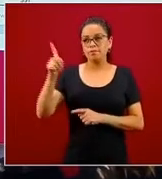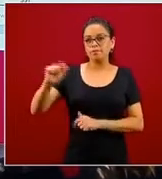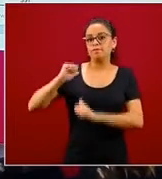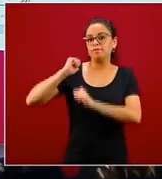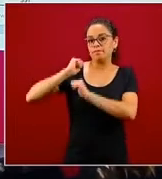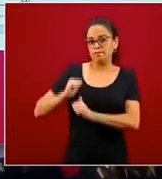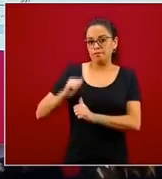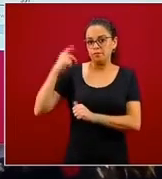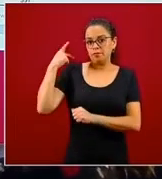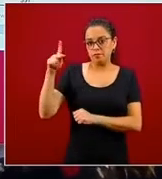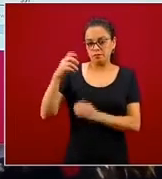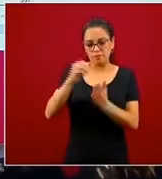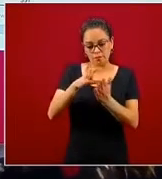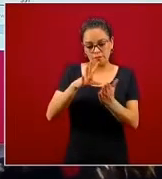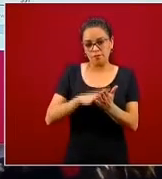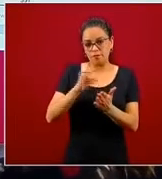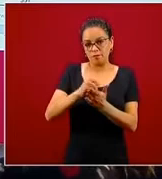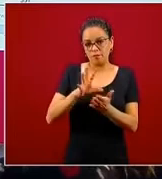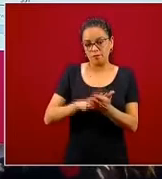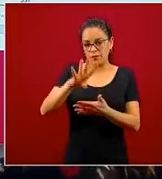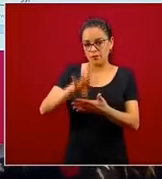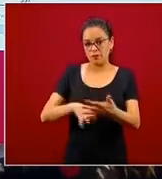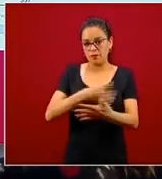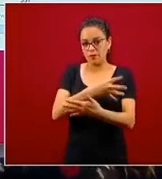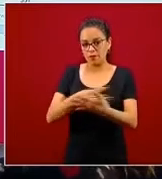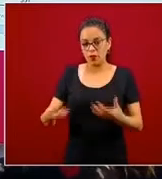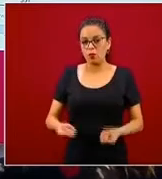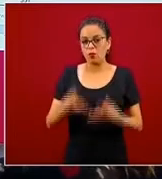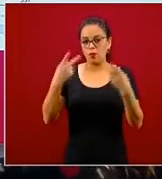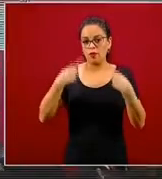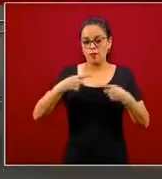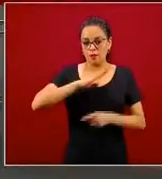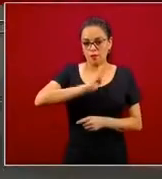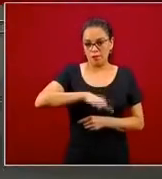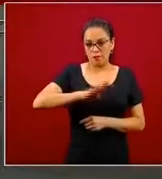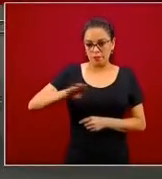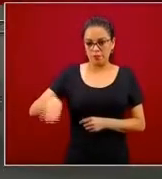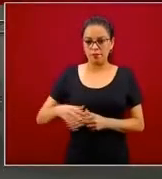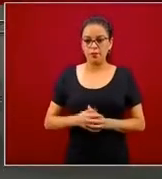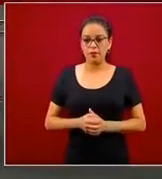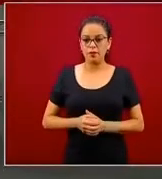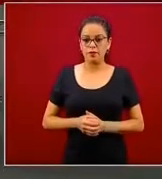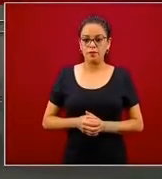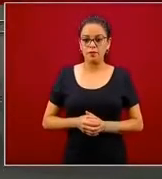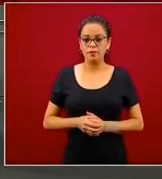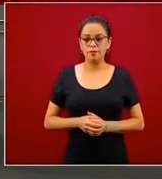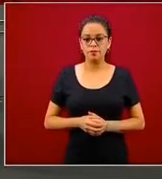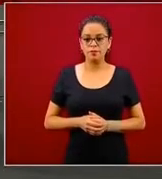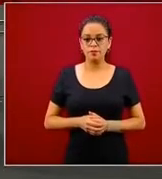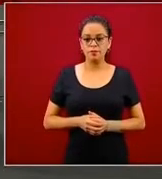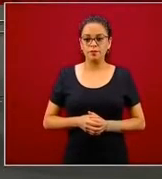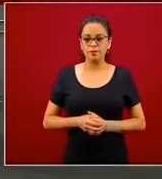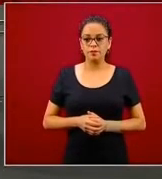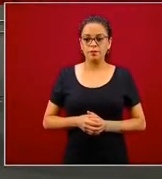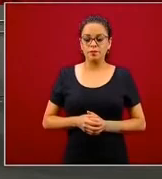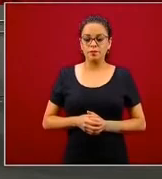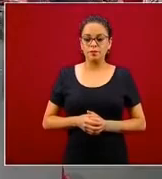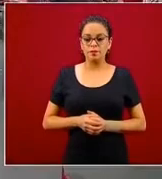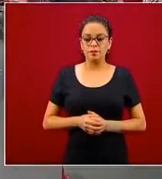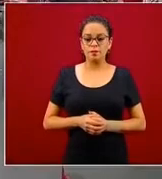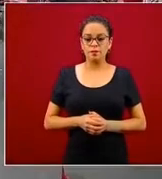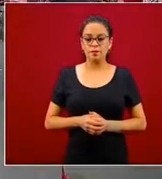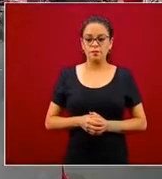the period of 2 years that is given by the official statistics